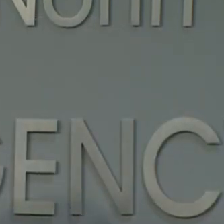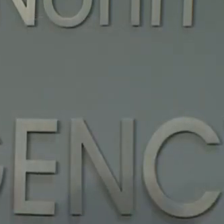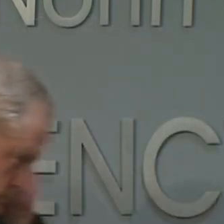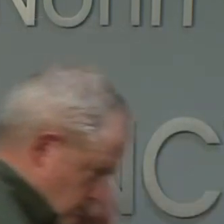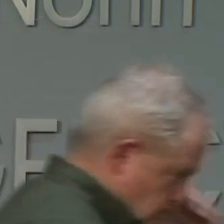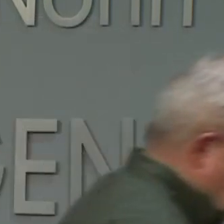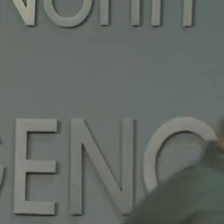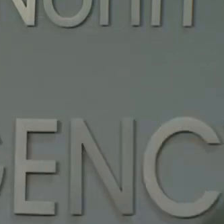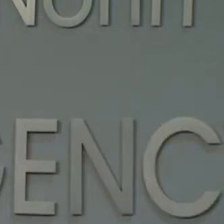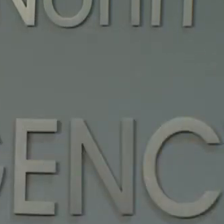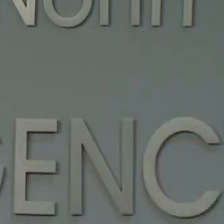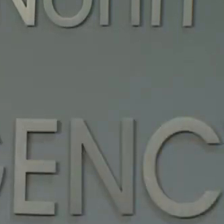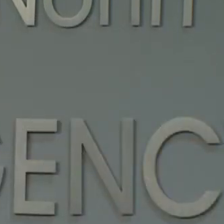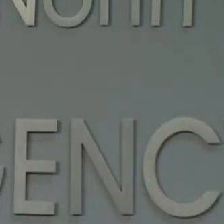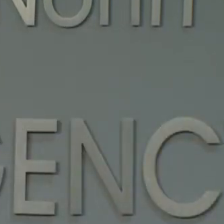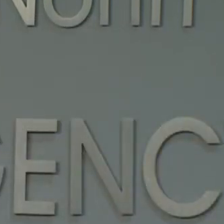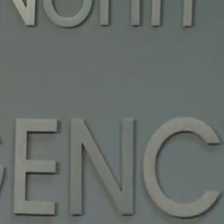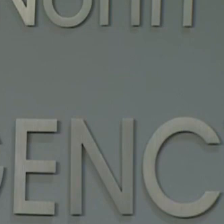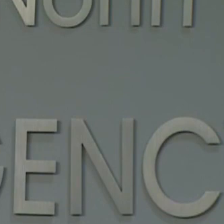Thank you.